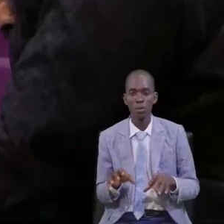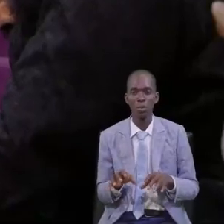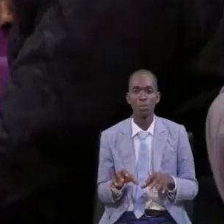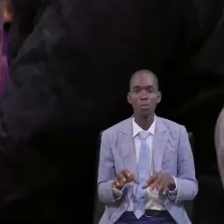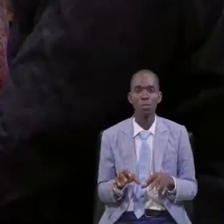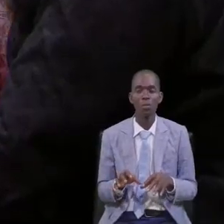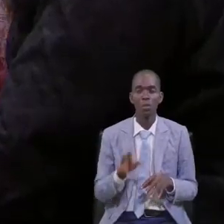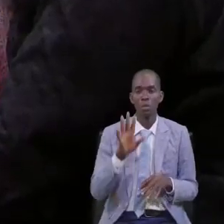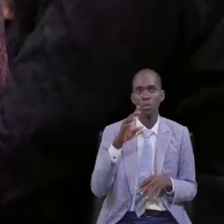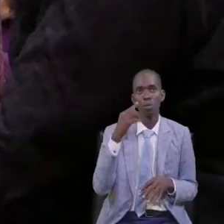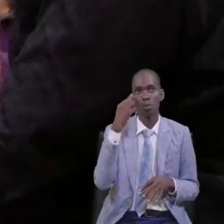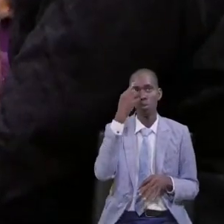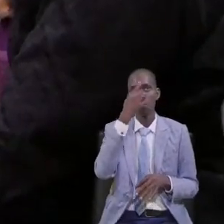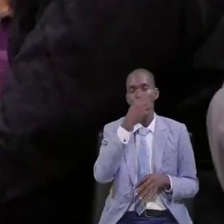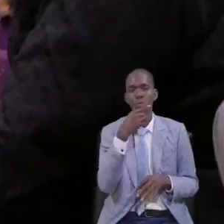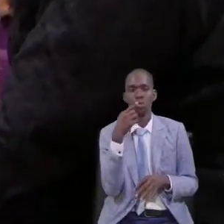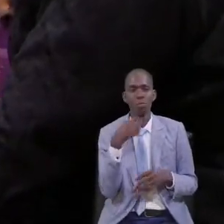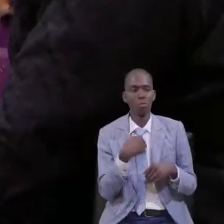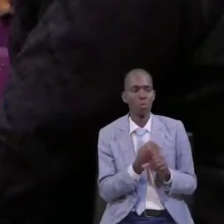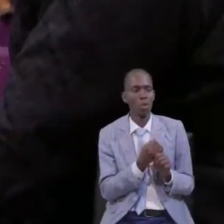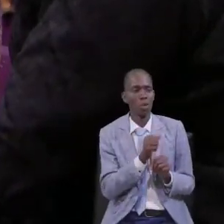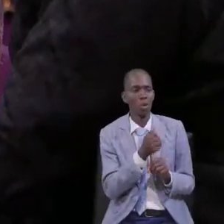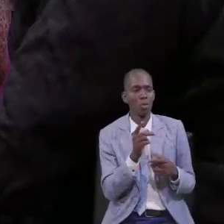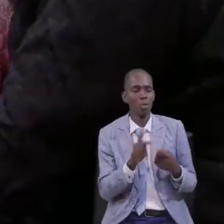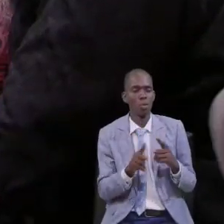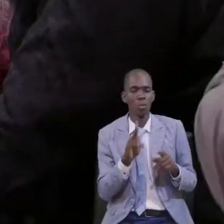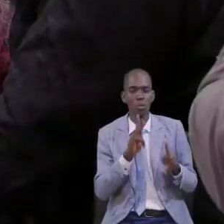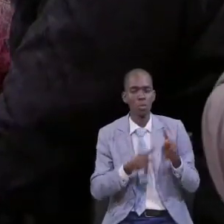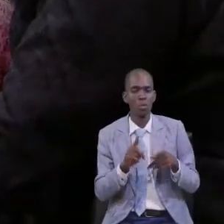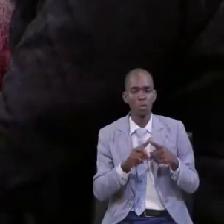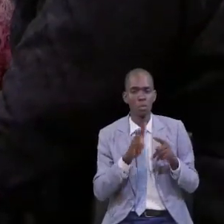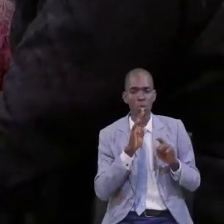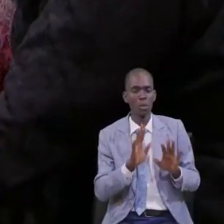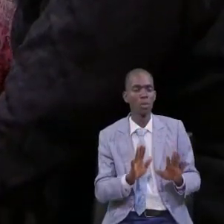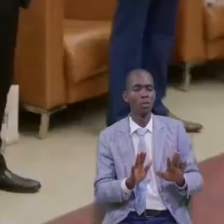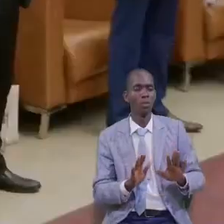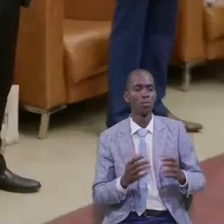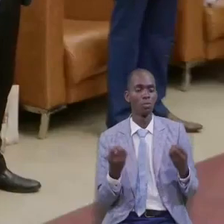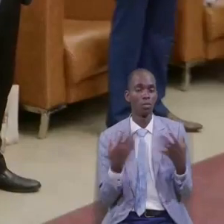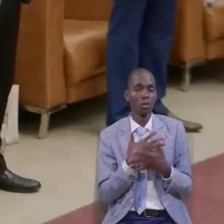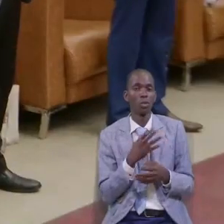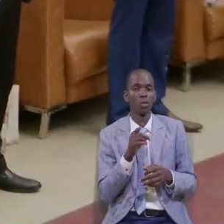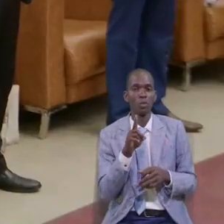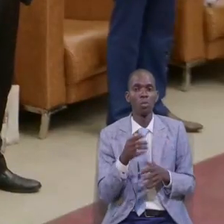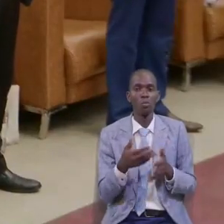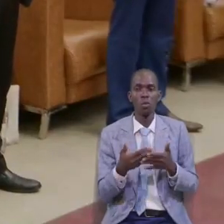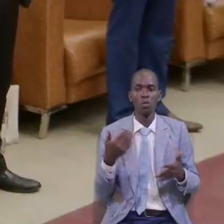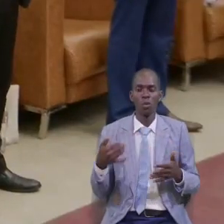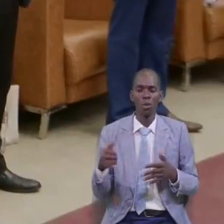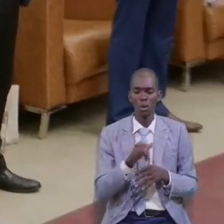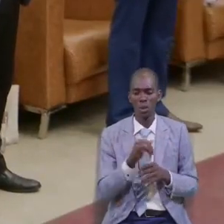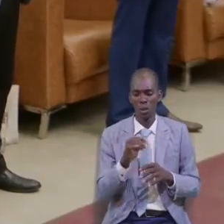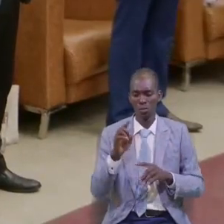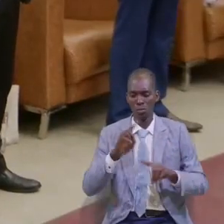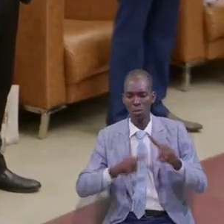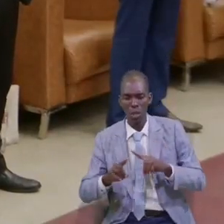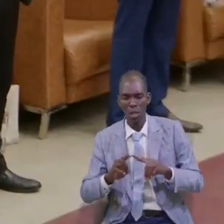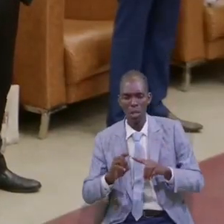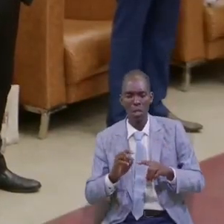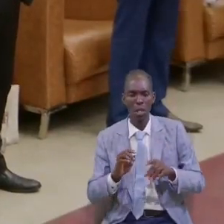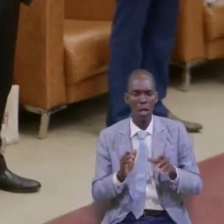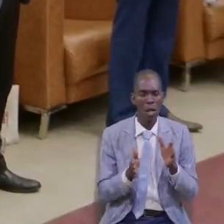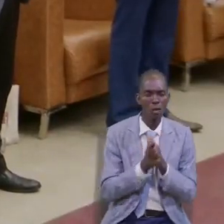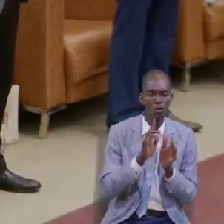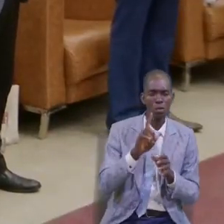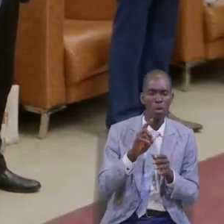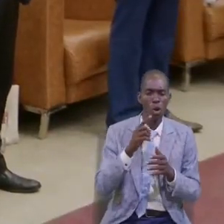threatening other people? Before they challenge you, and before they say, "Hi about this, hi